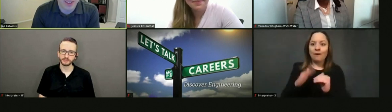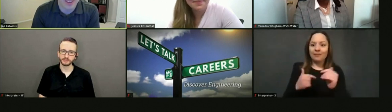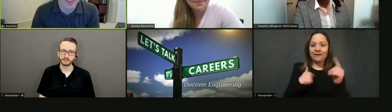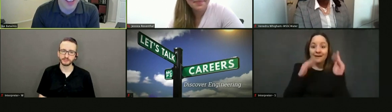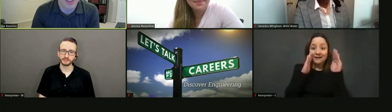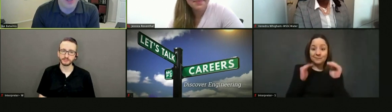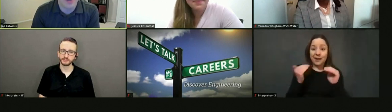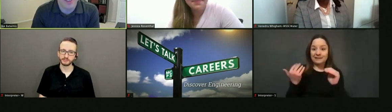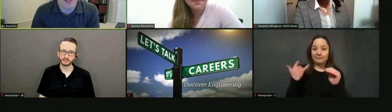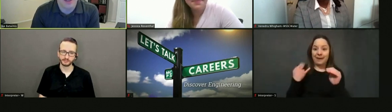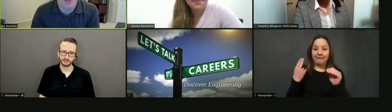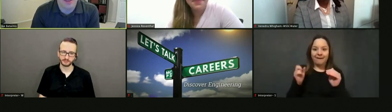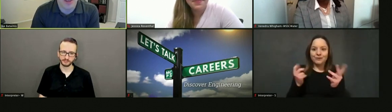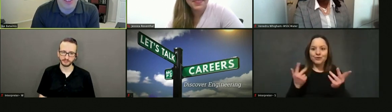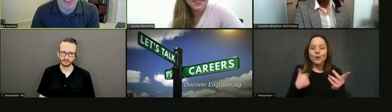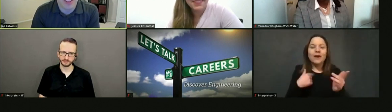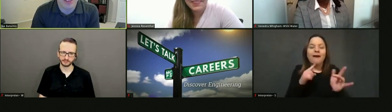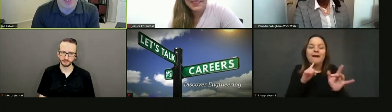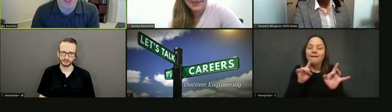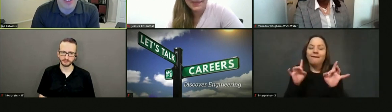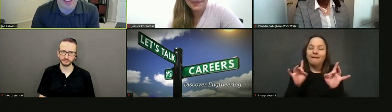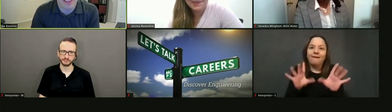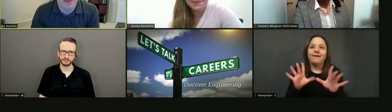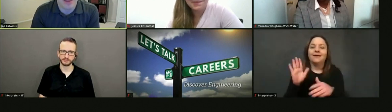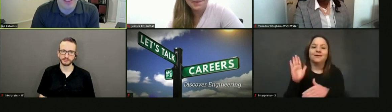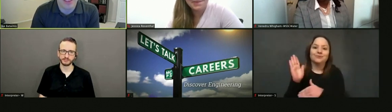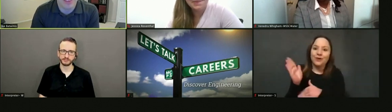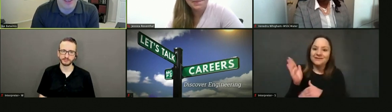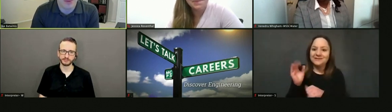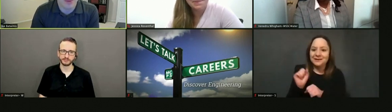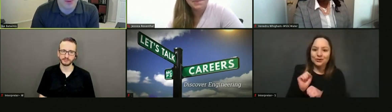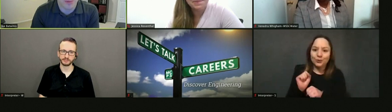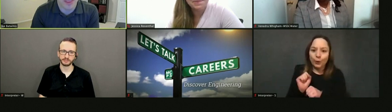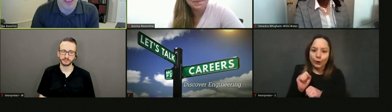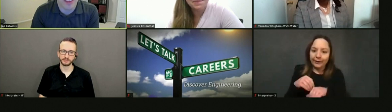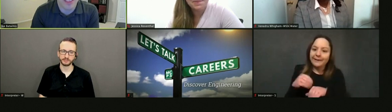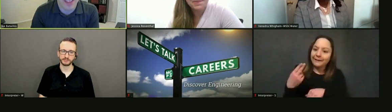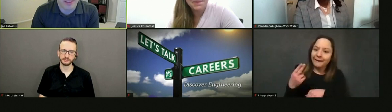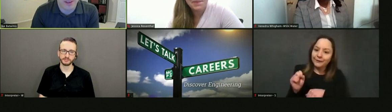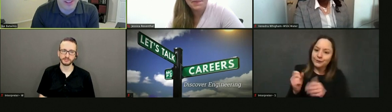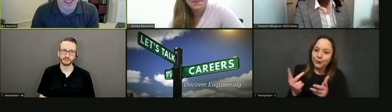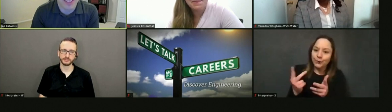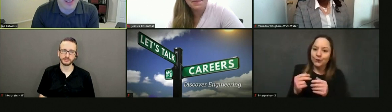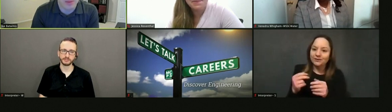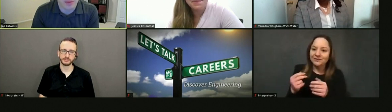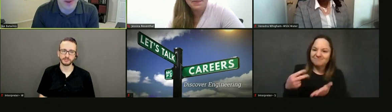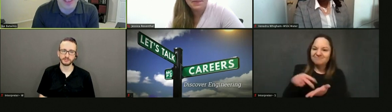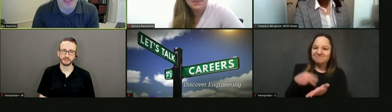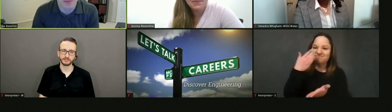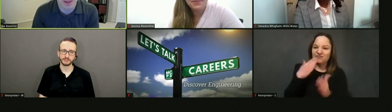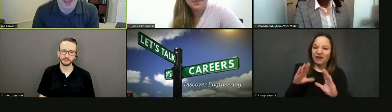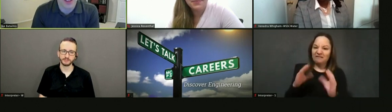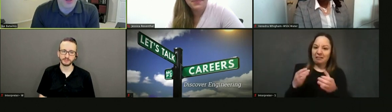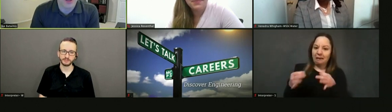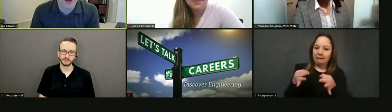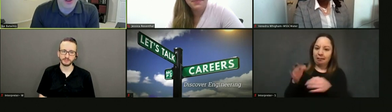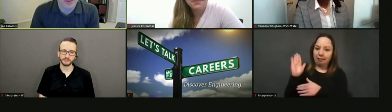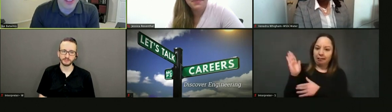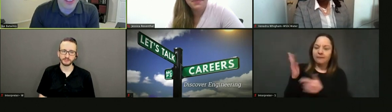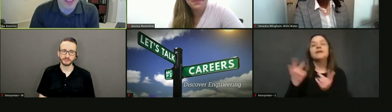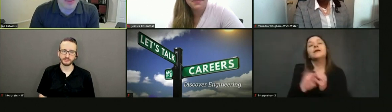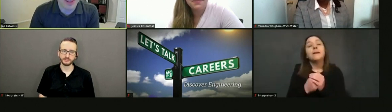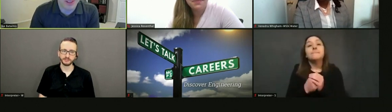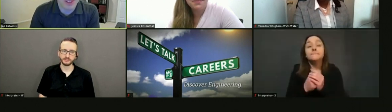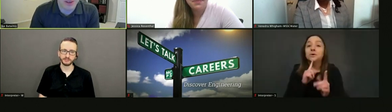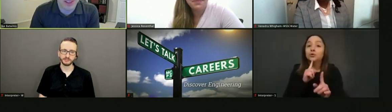when I certainly hated the presentation assignments in school, standing in front of the class telling people about stuff. But